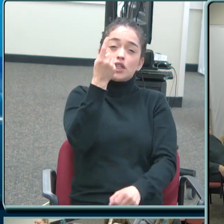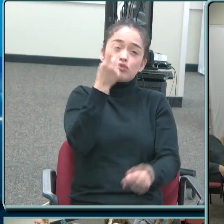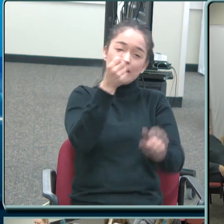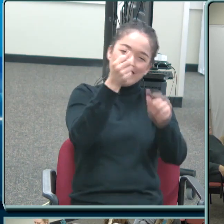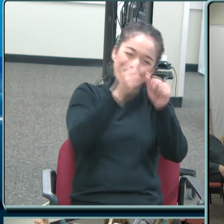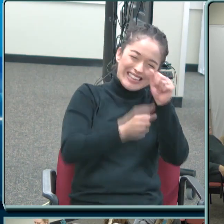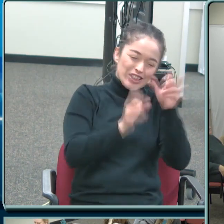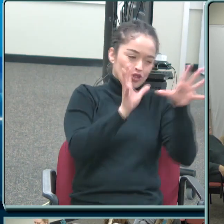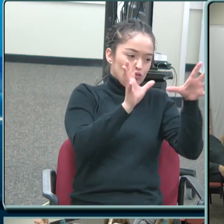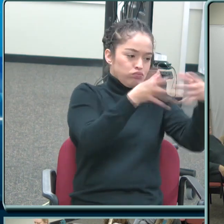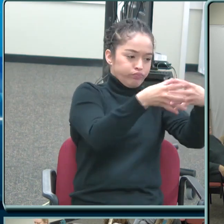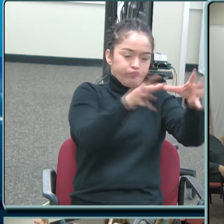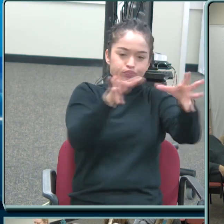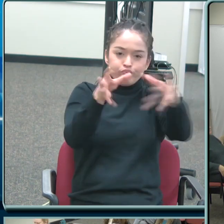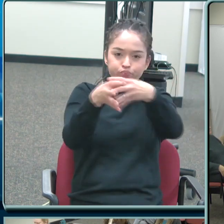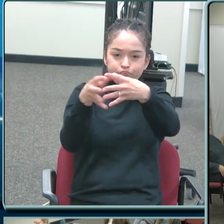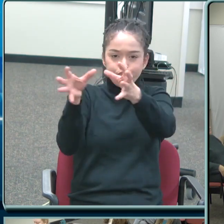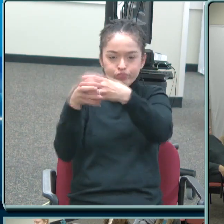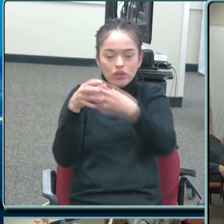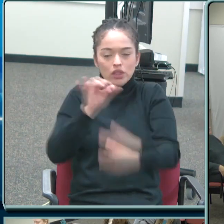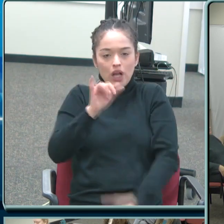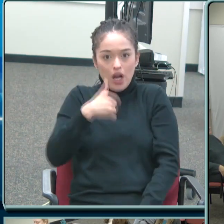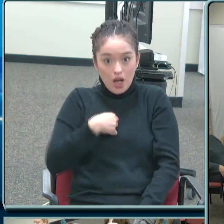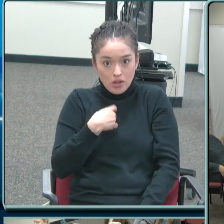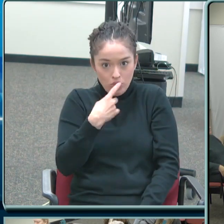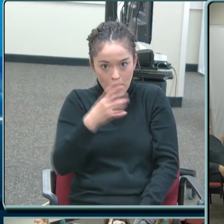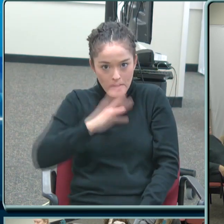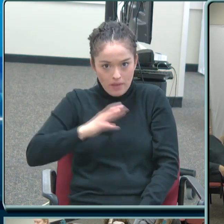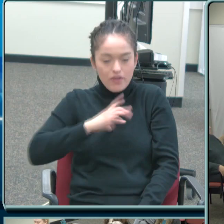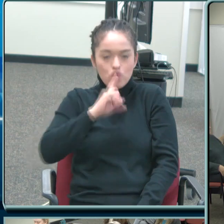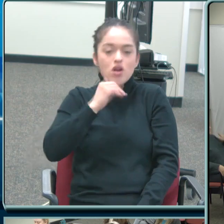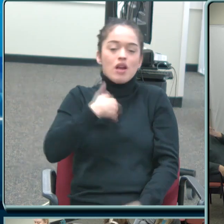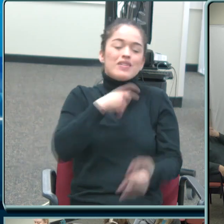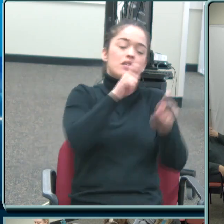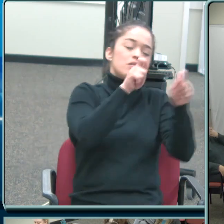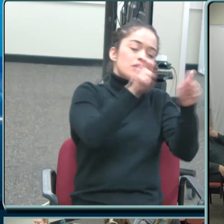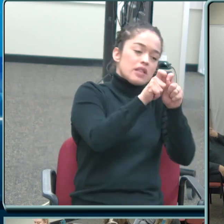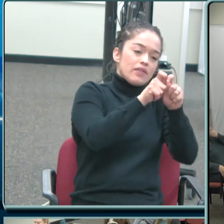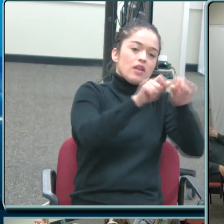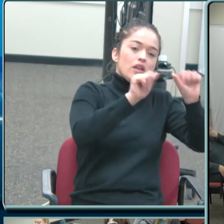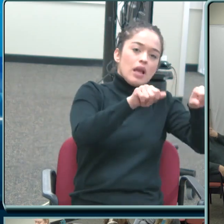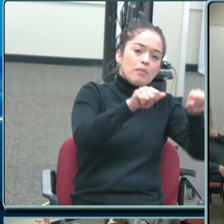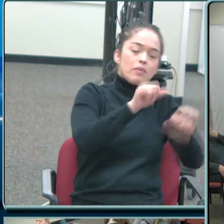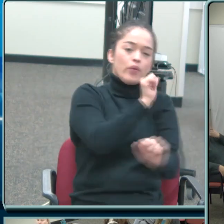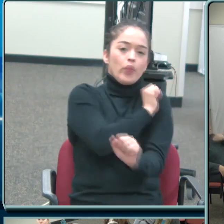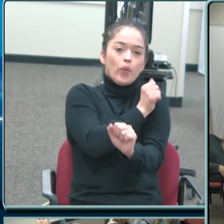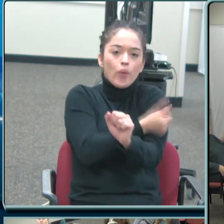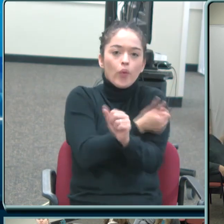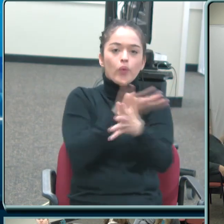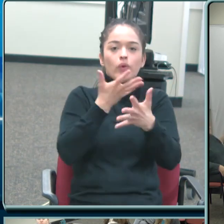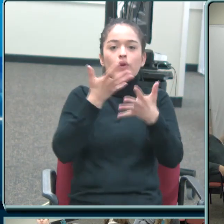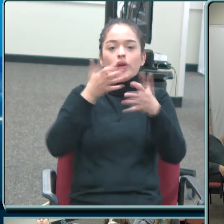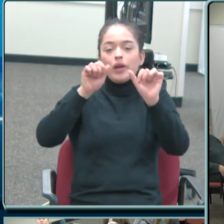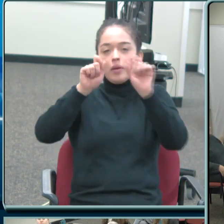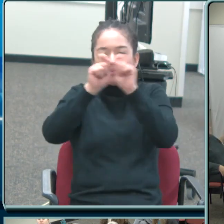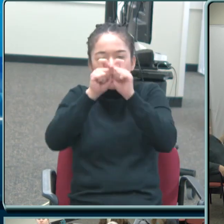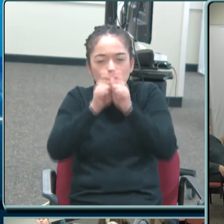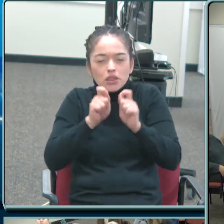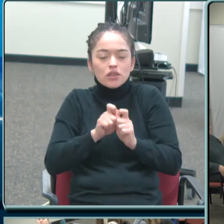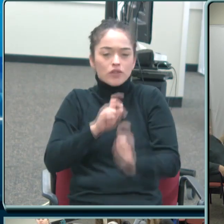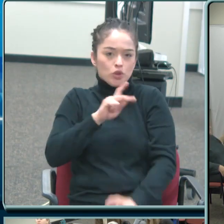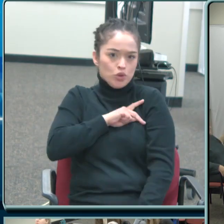groups has, as I mentioned in the previous slide, specific capabilities, authorities, capabilities,